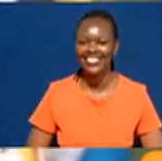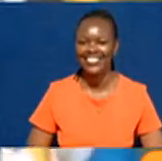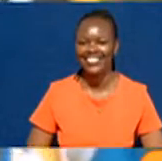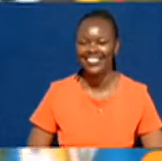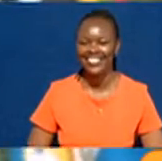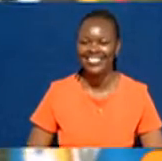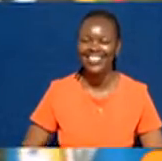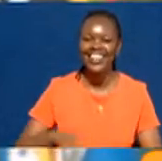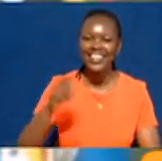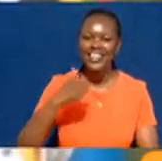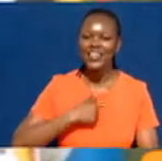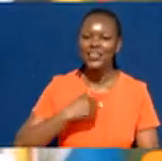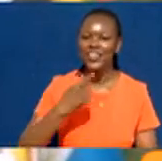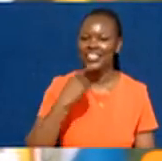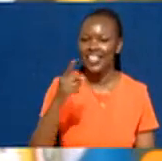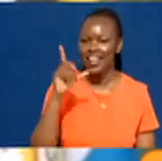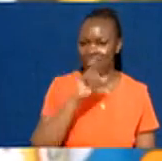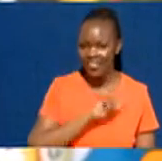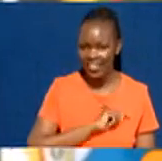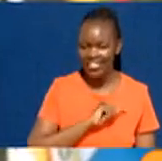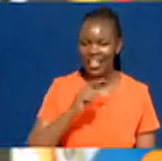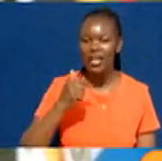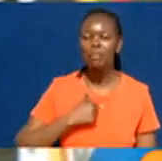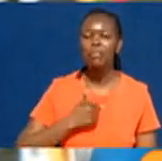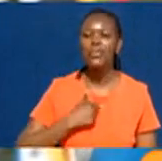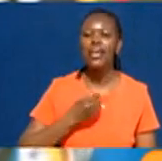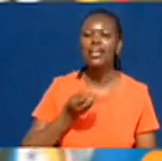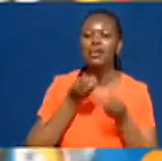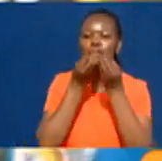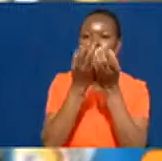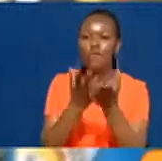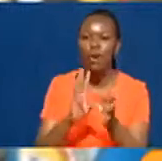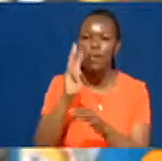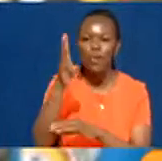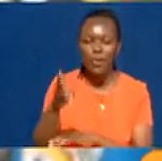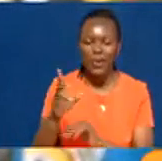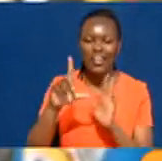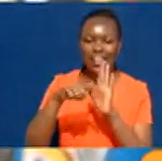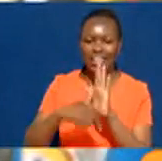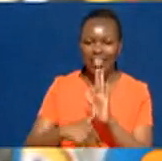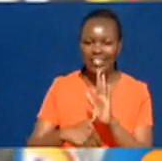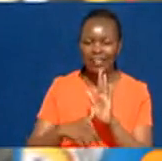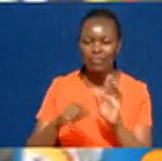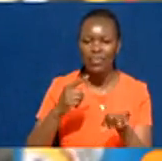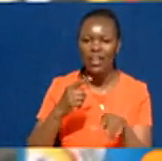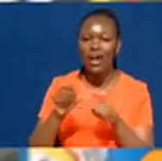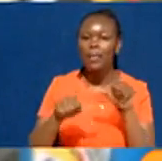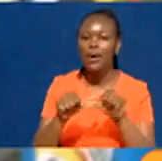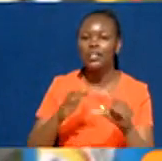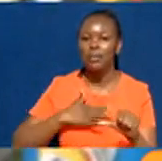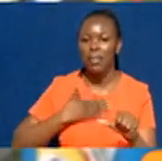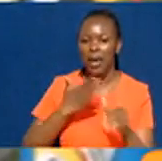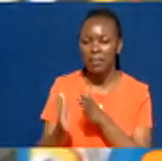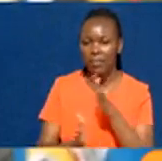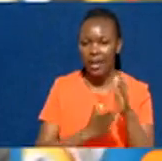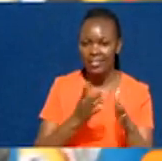as I have said, I am going to make a comprehensive statement, and I want to promise you